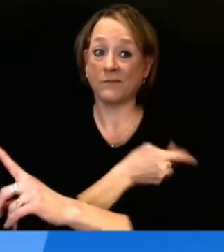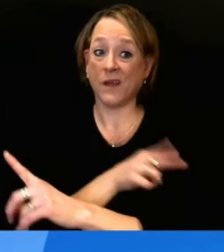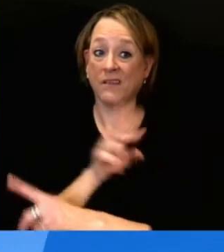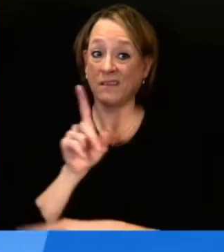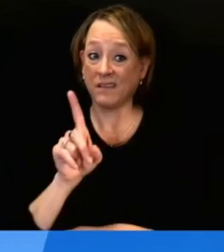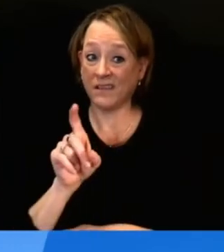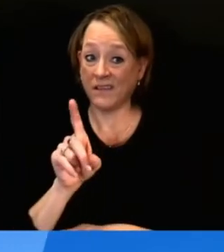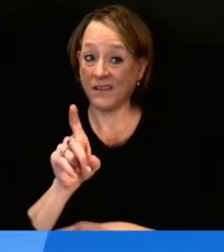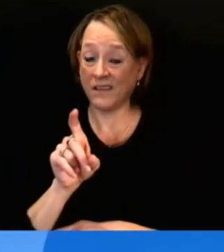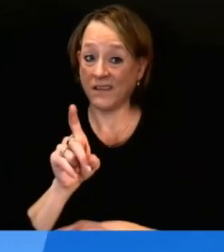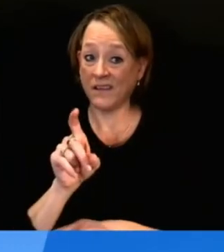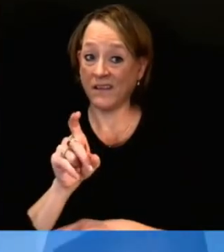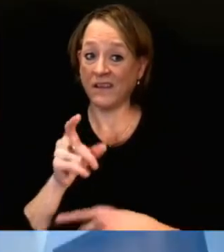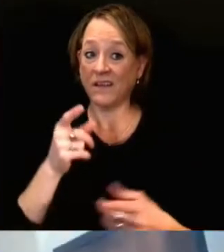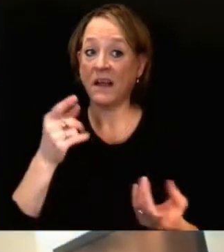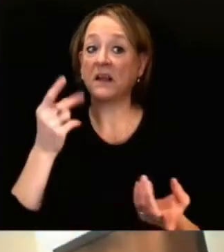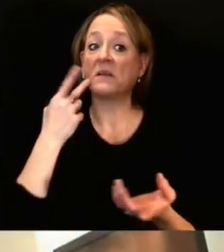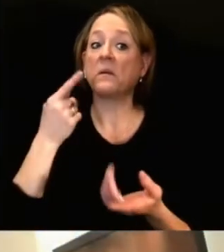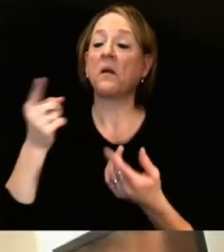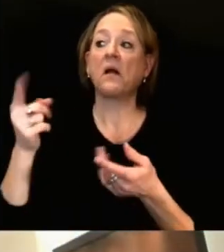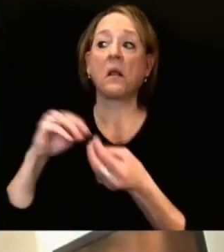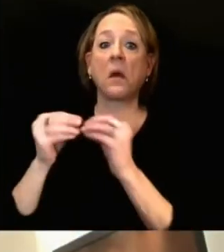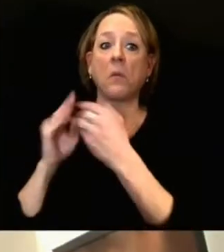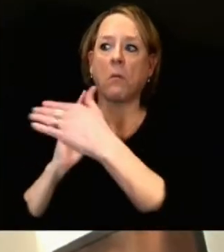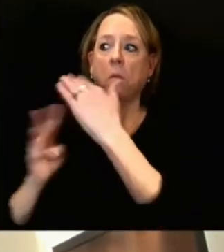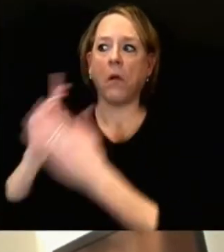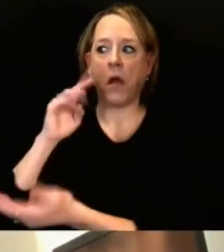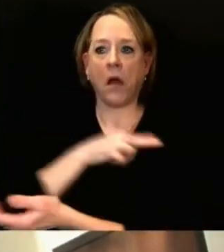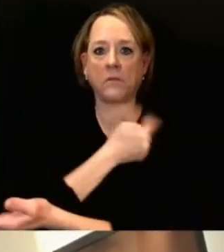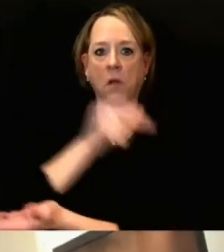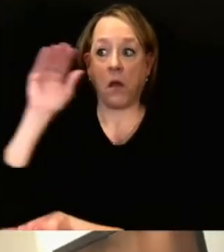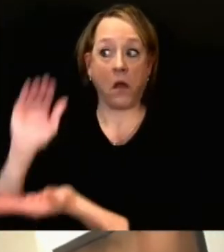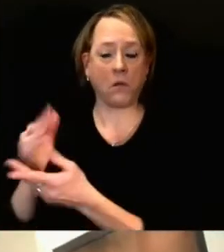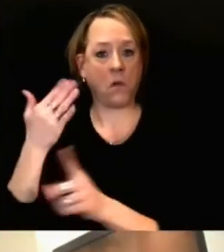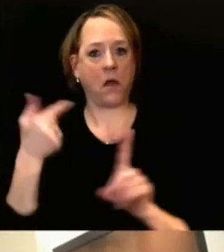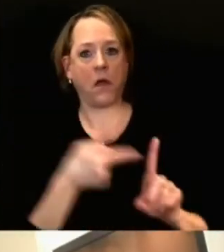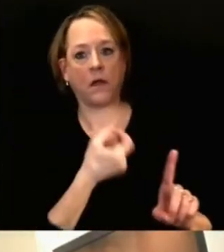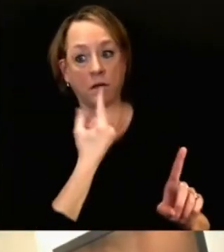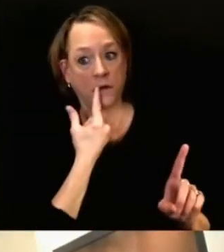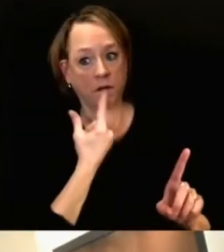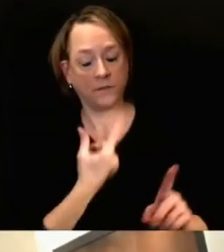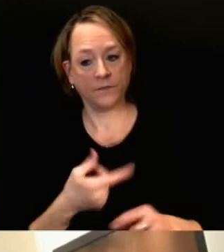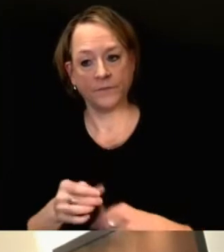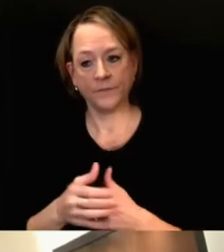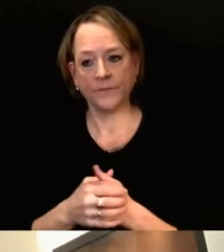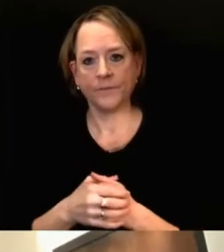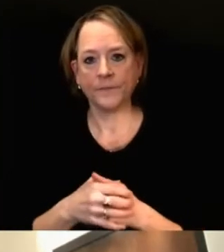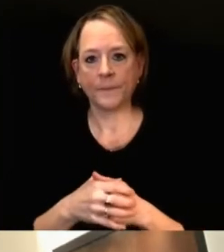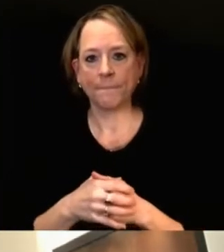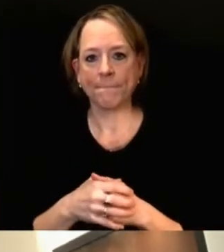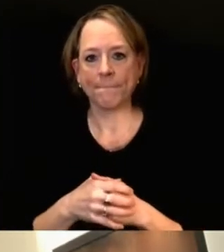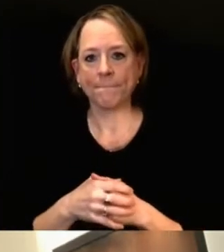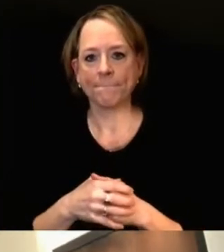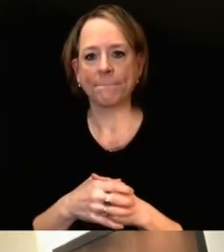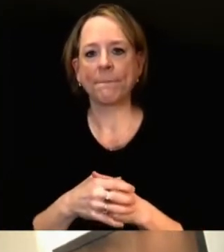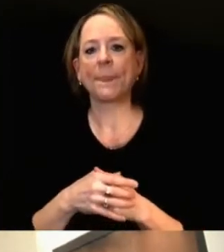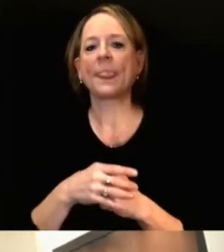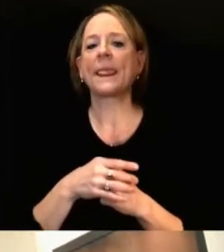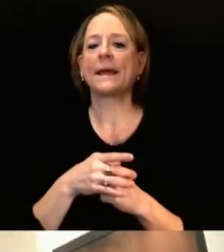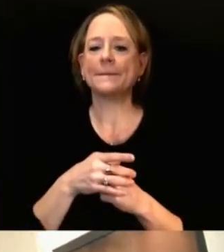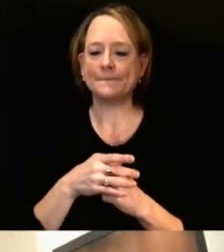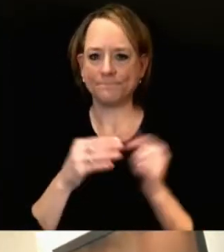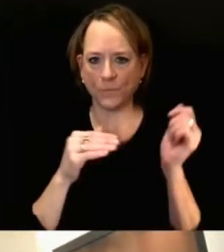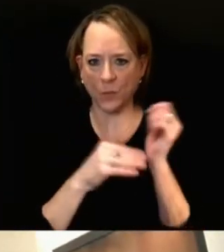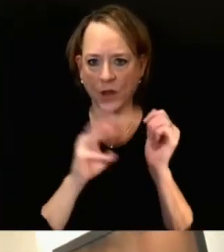Yeah, we certainly hope these new medications that are out have a lot of promise to be able to prevent